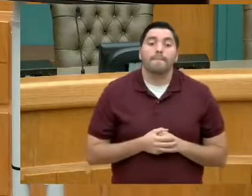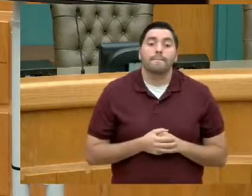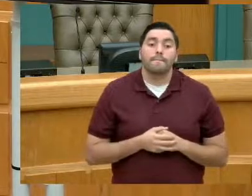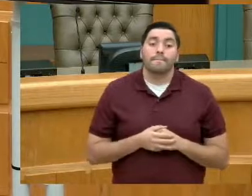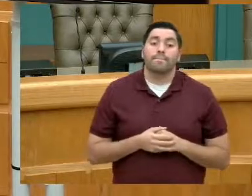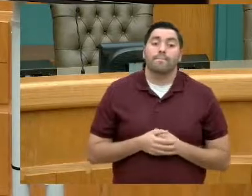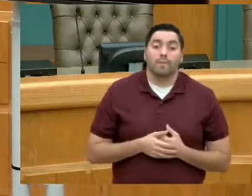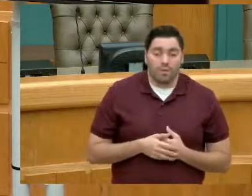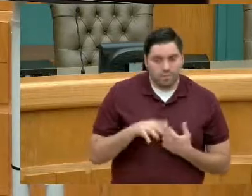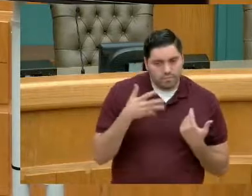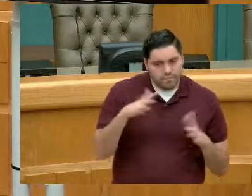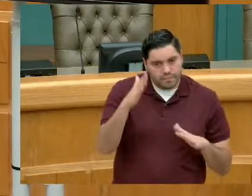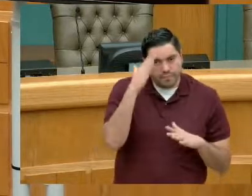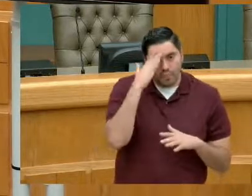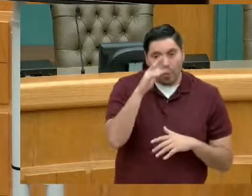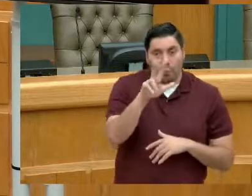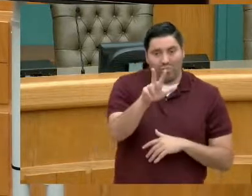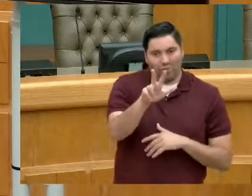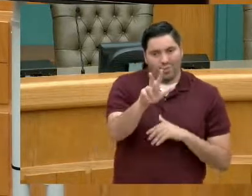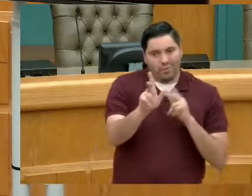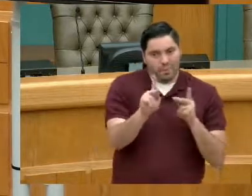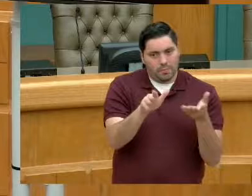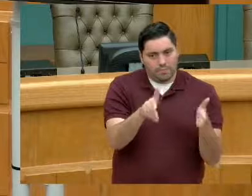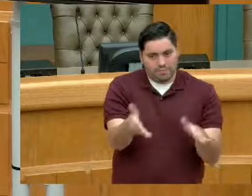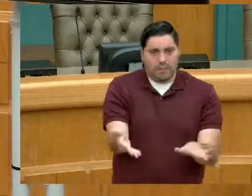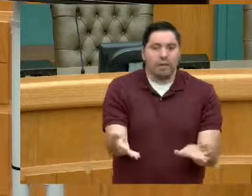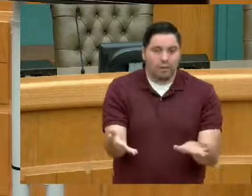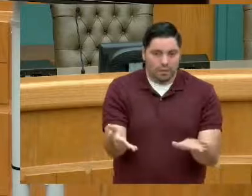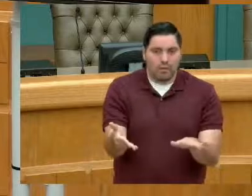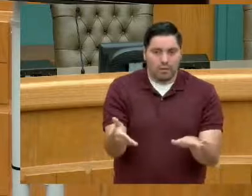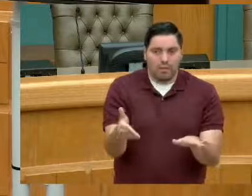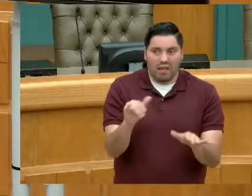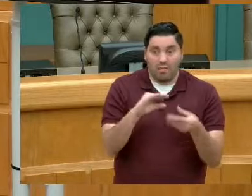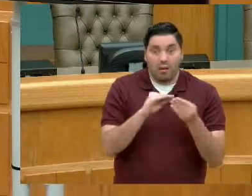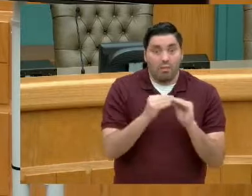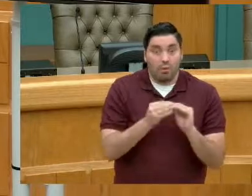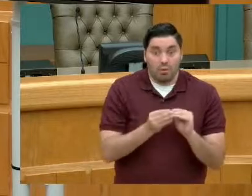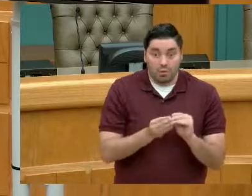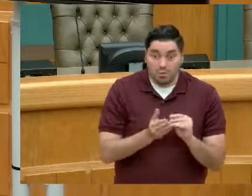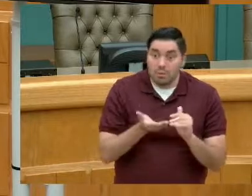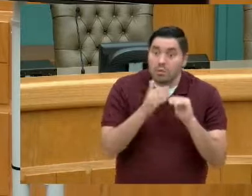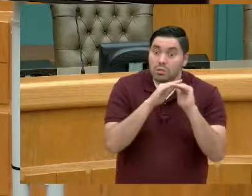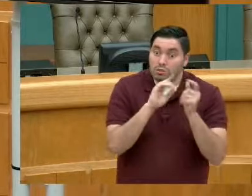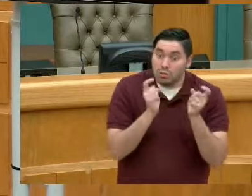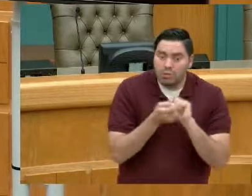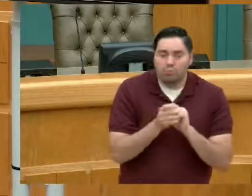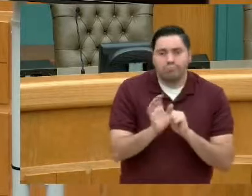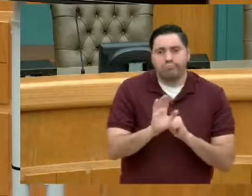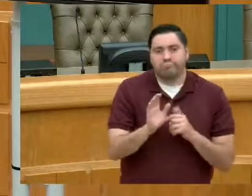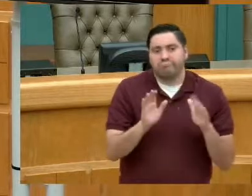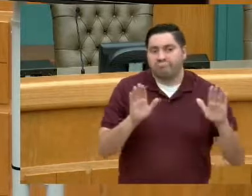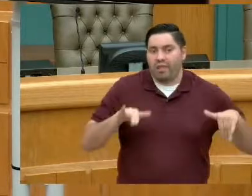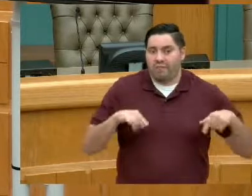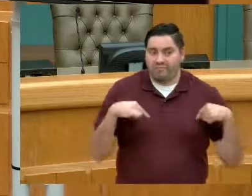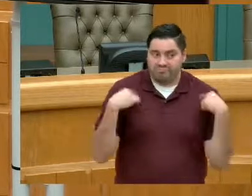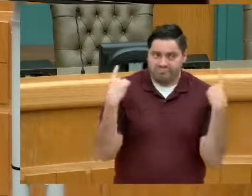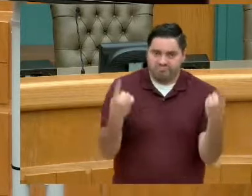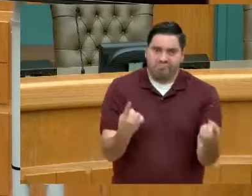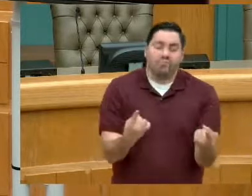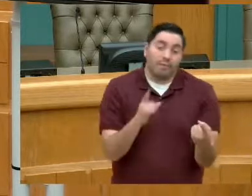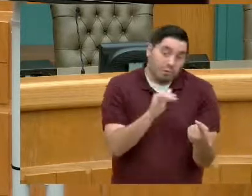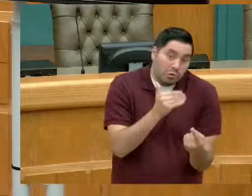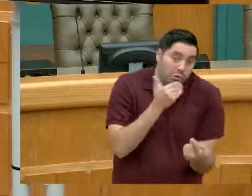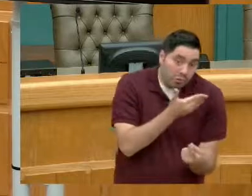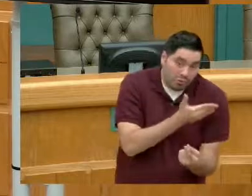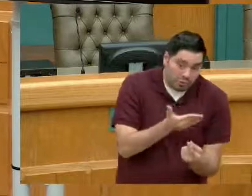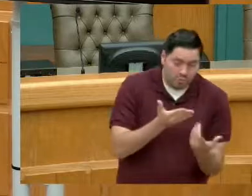had 3 deaths because of COVID-19, and that number hasn't changed in many, many weeks, which is a good thing.